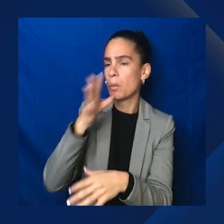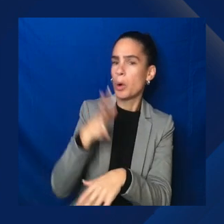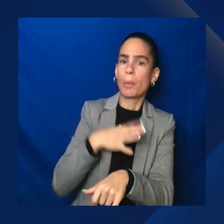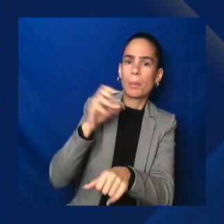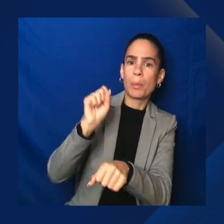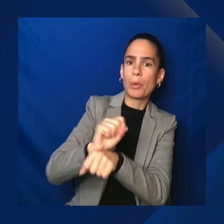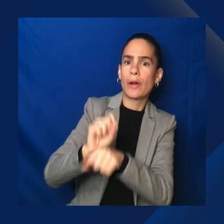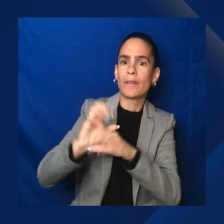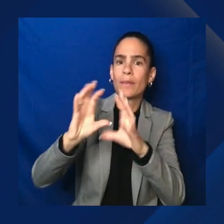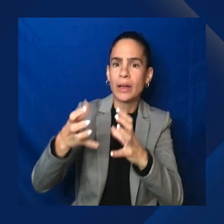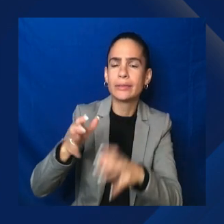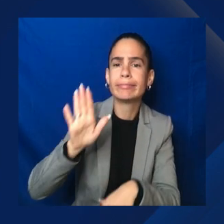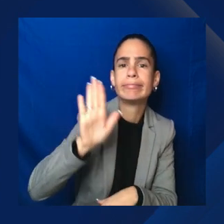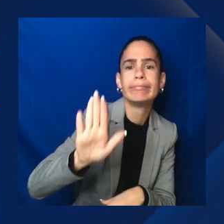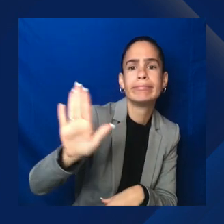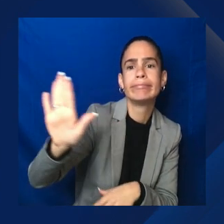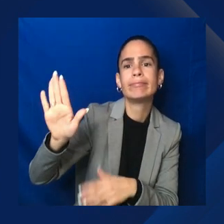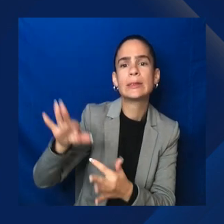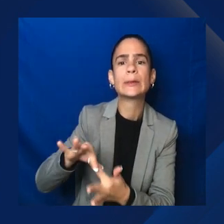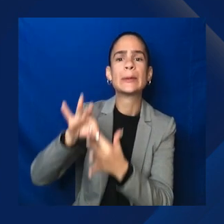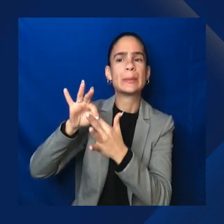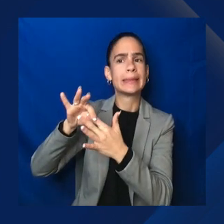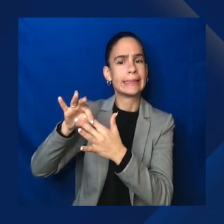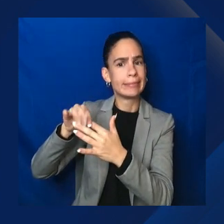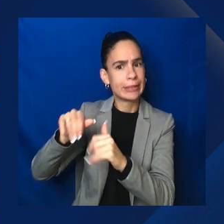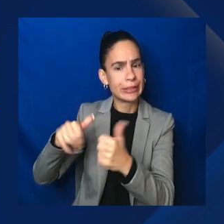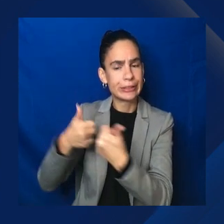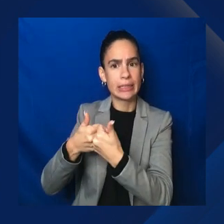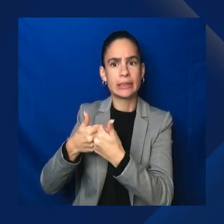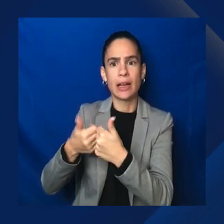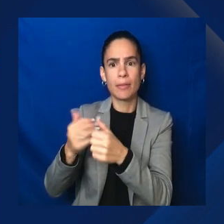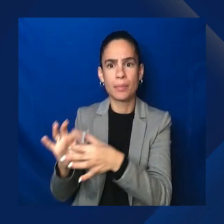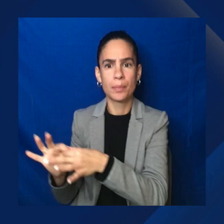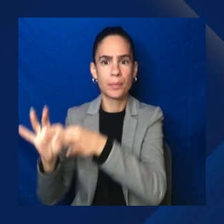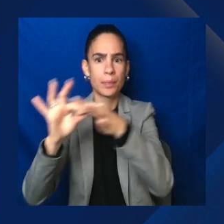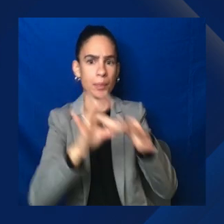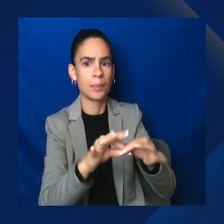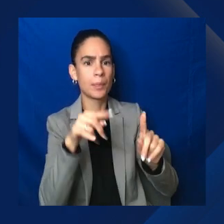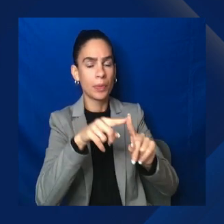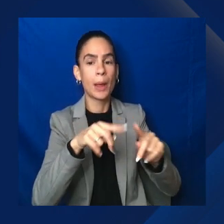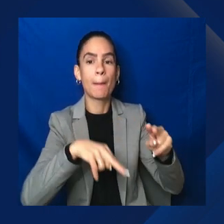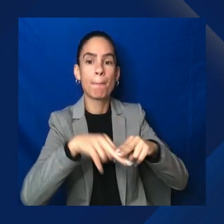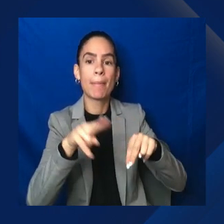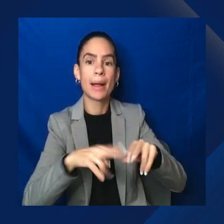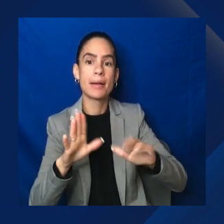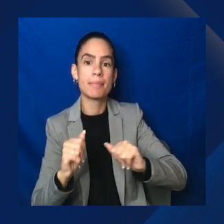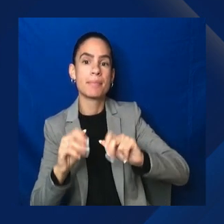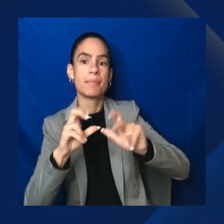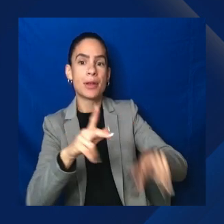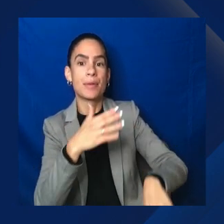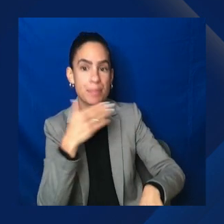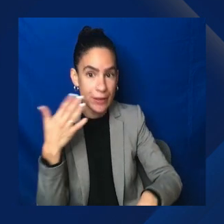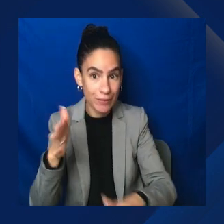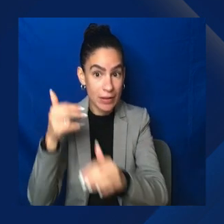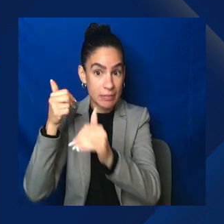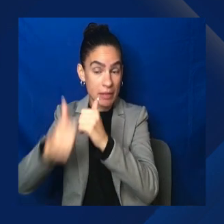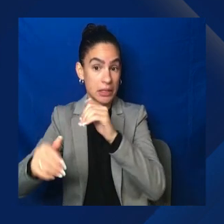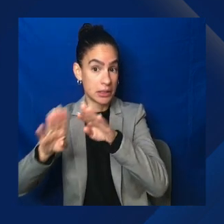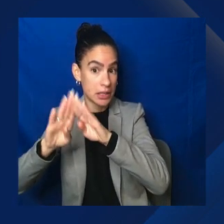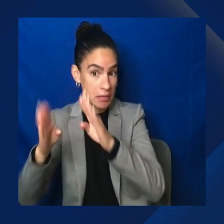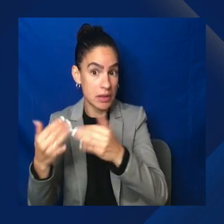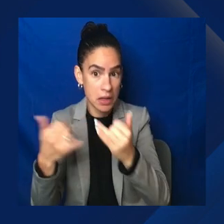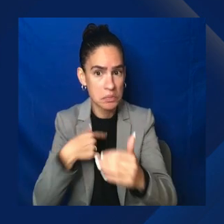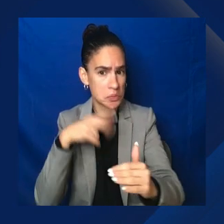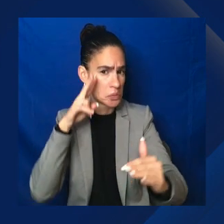also of what we're doing with Build Back Better, which has passed out of the House of Representatives. We expect that the Senate will pass it. But it is about